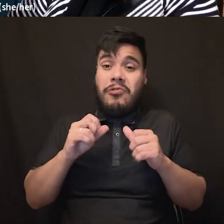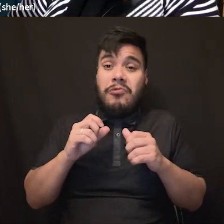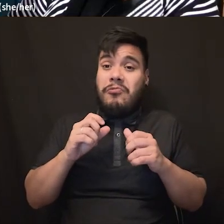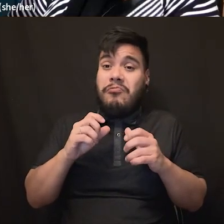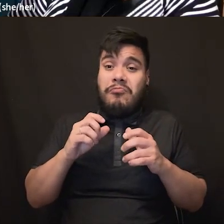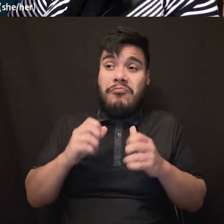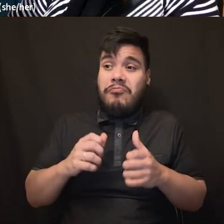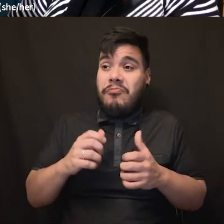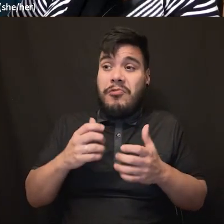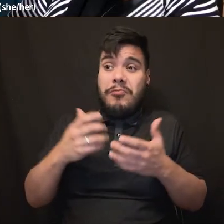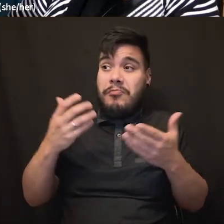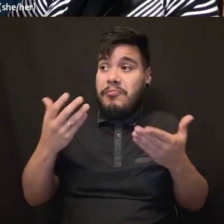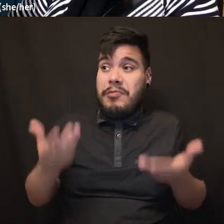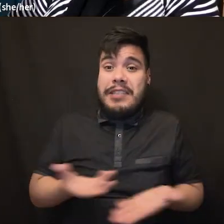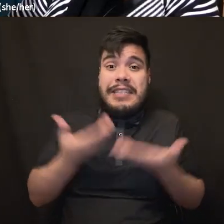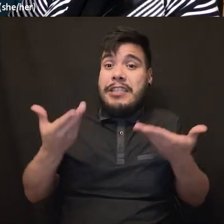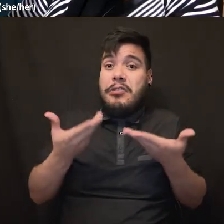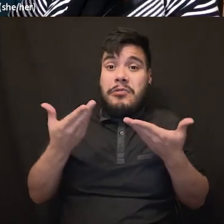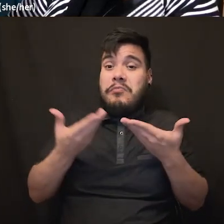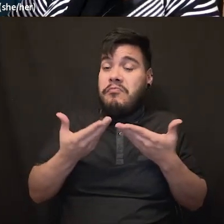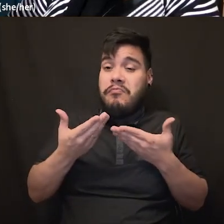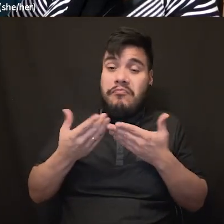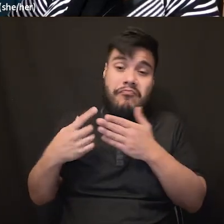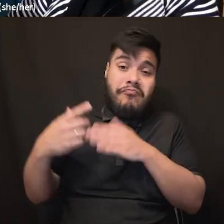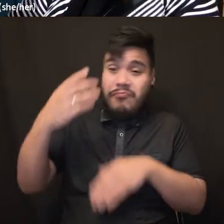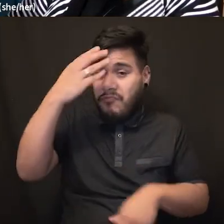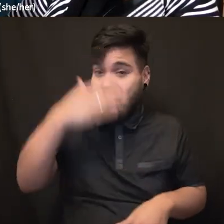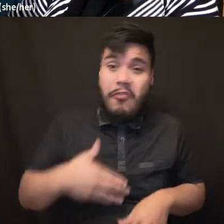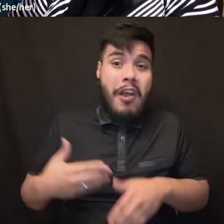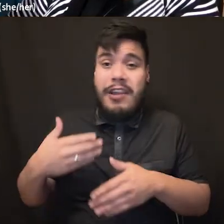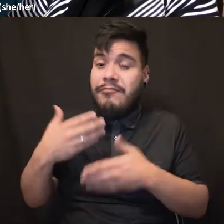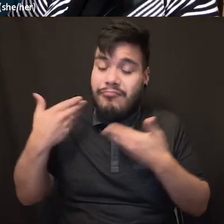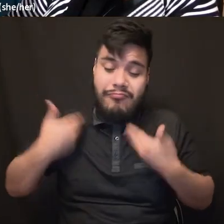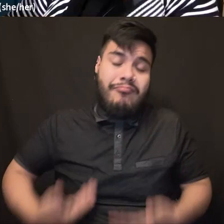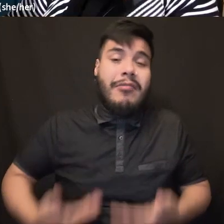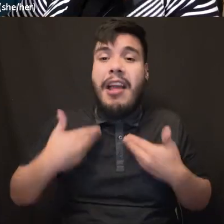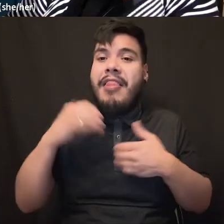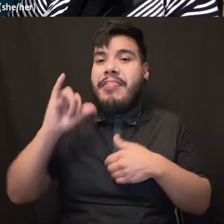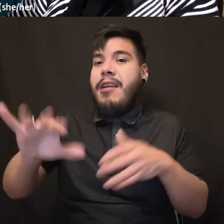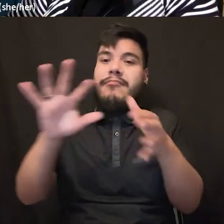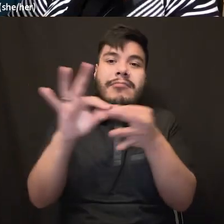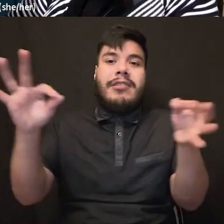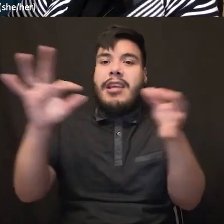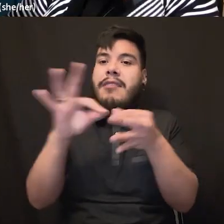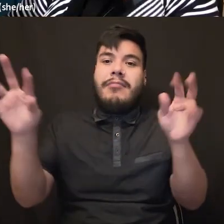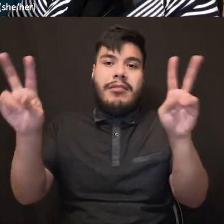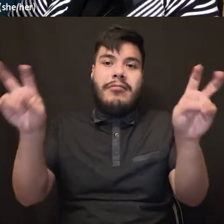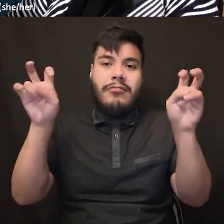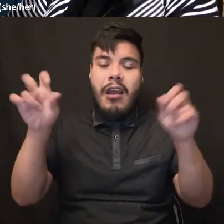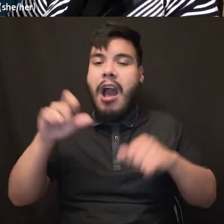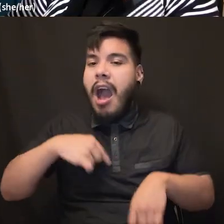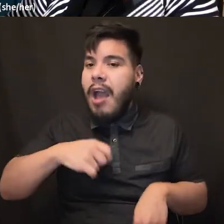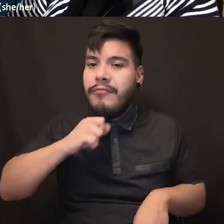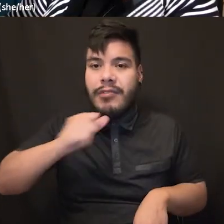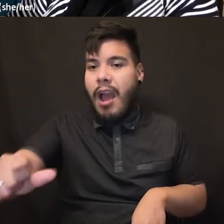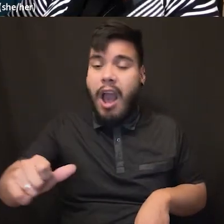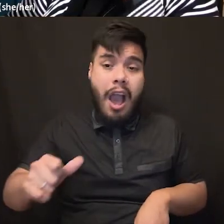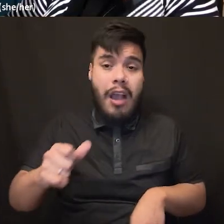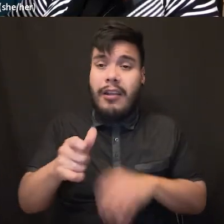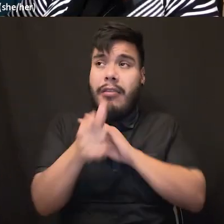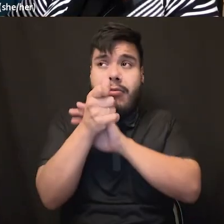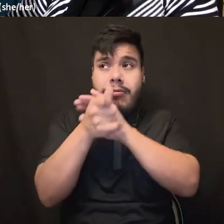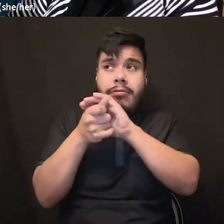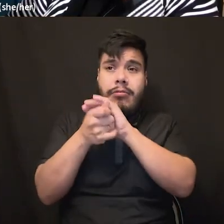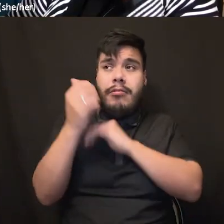front and center as I can. And having that almost be like the statement, which is like, I'm not going to shy away from